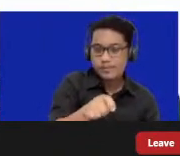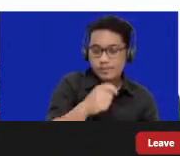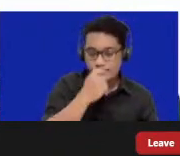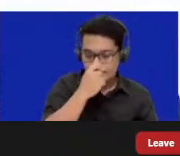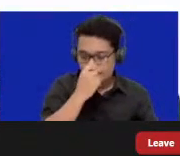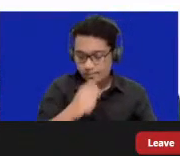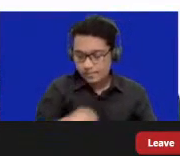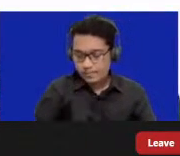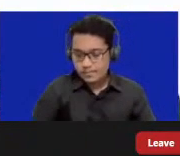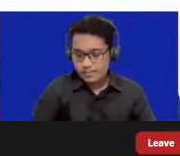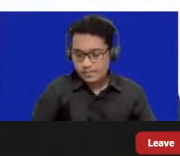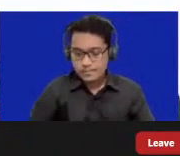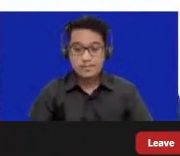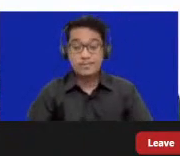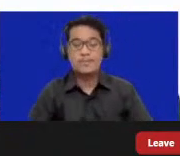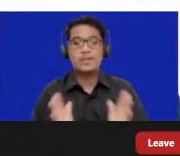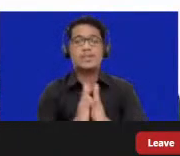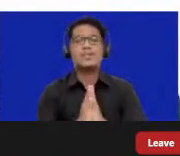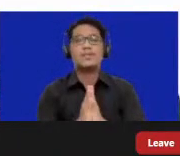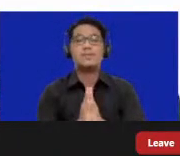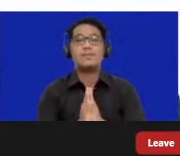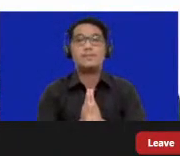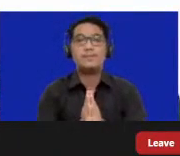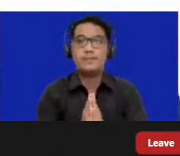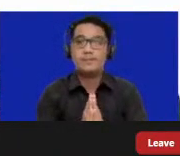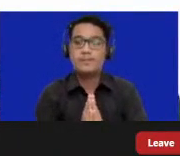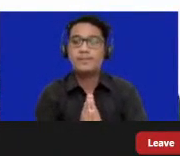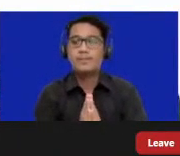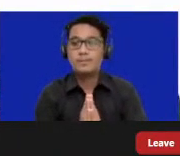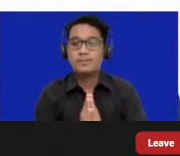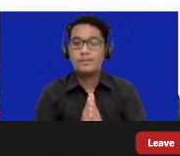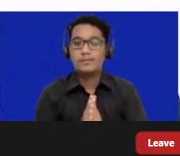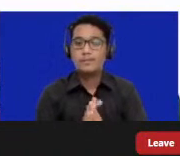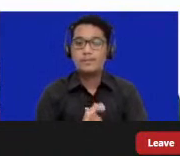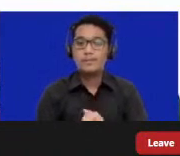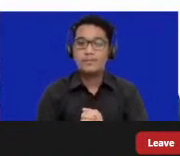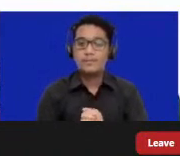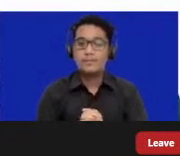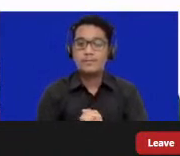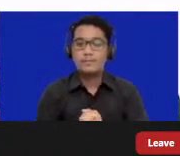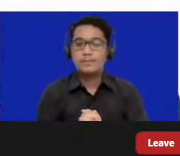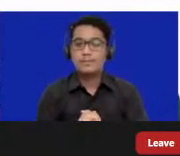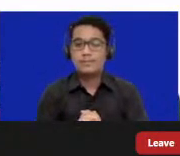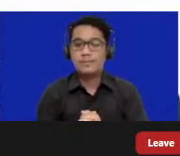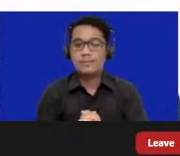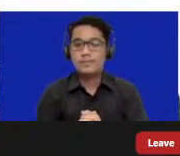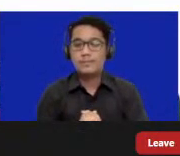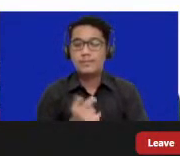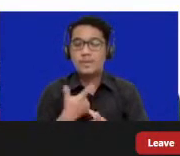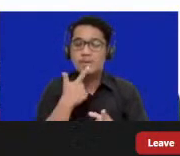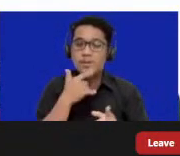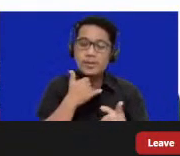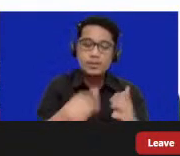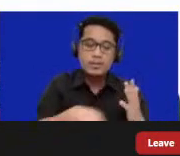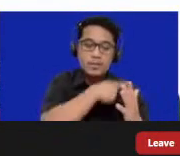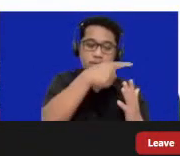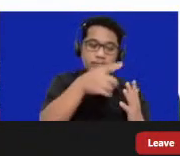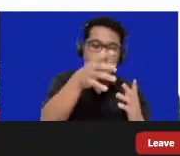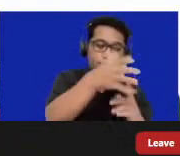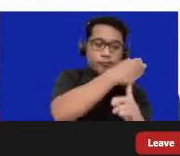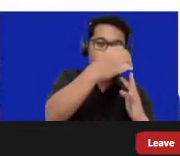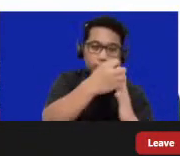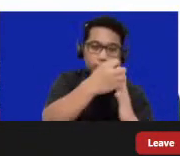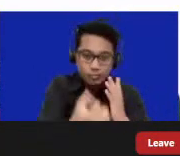Another success we have achieved, that is disability inclusive disaster risk management. Bangladesh